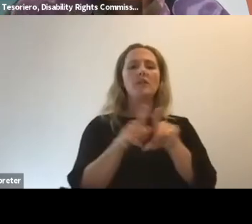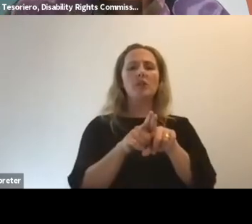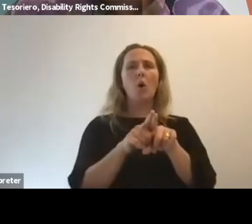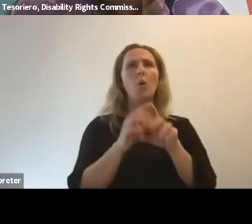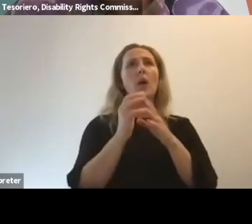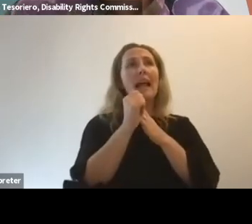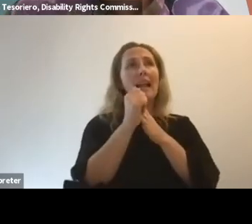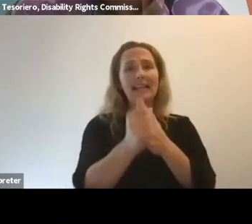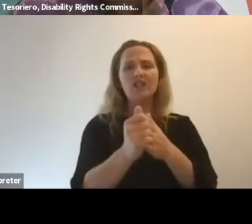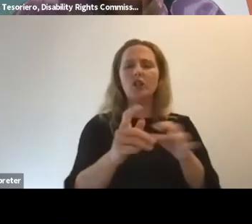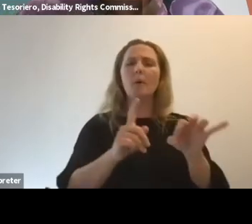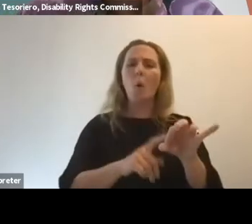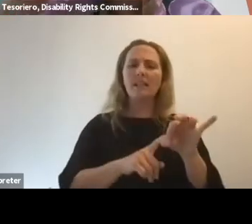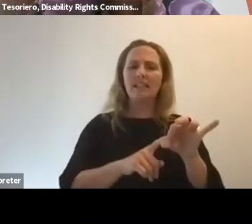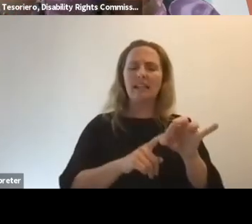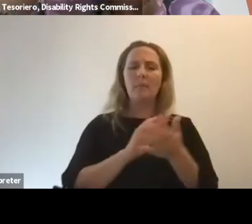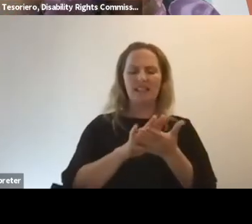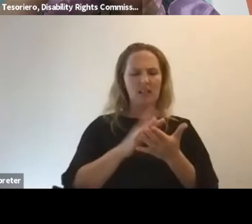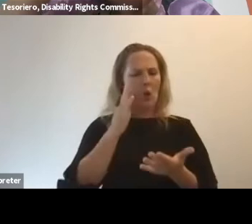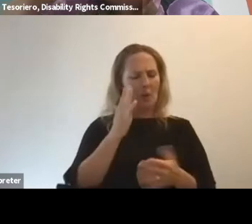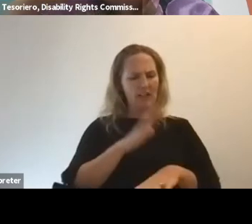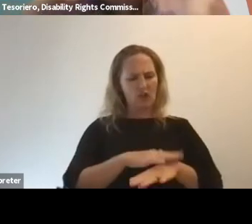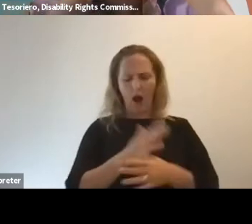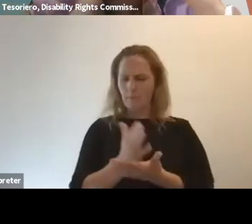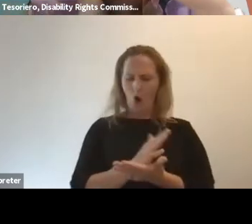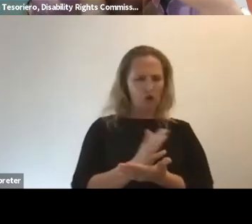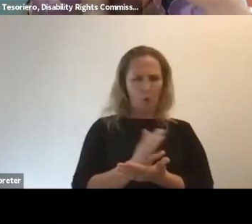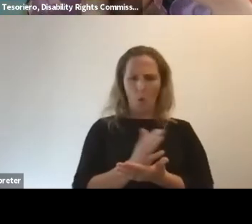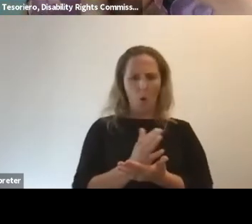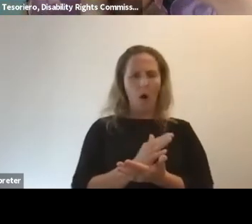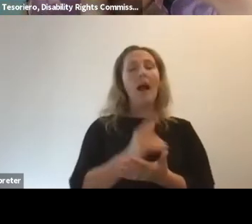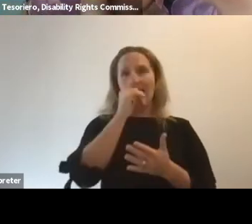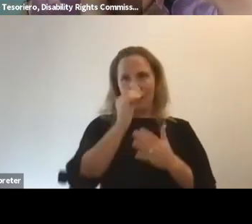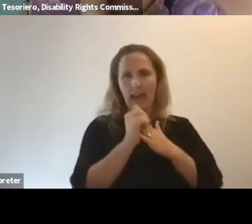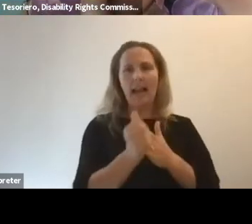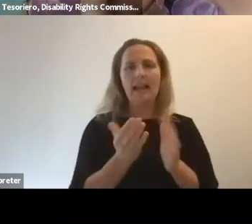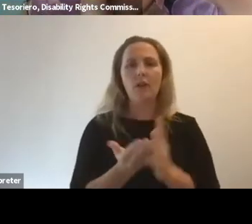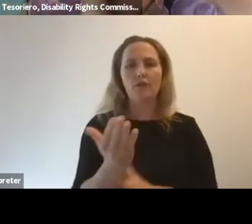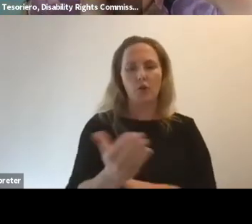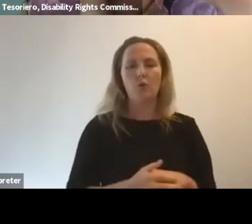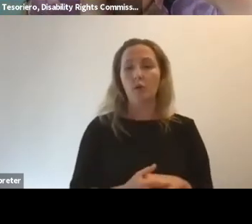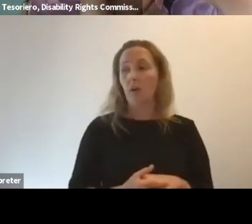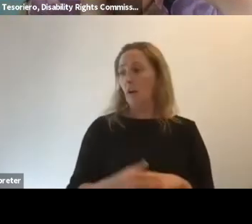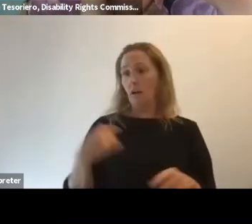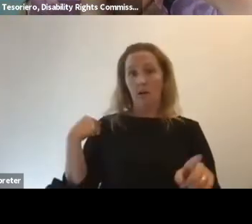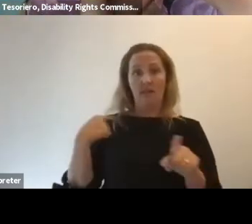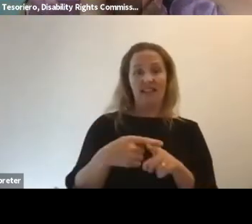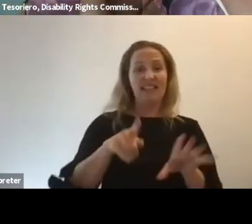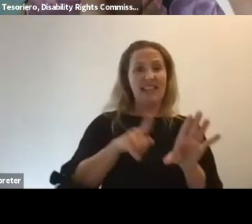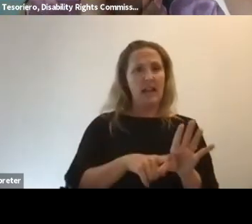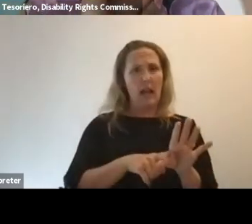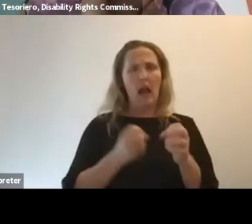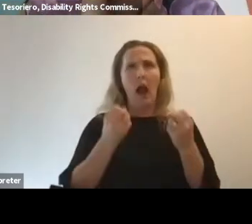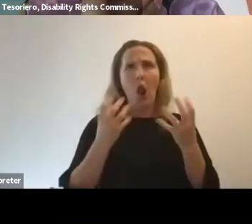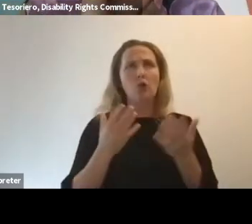of uncertainty. And, you know, I think the last year there's been so much uncertainty, and, you know,